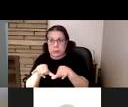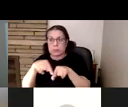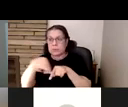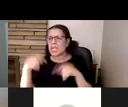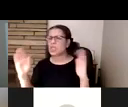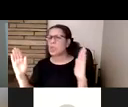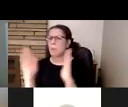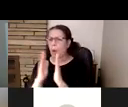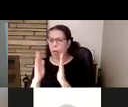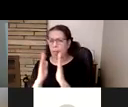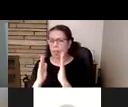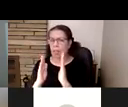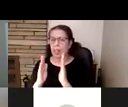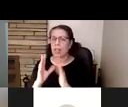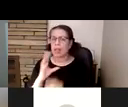small and it's relatively